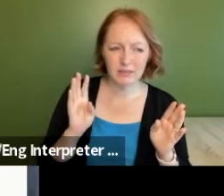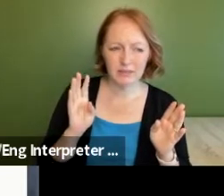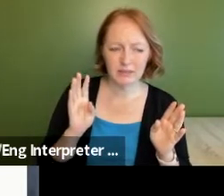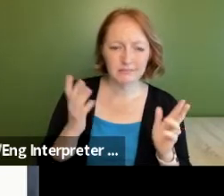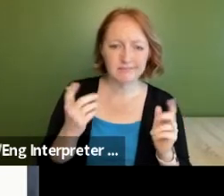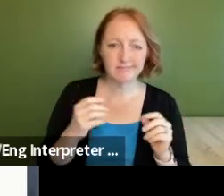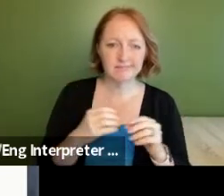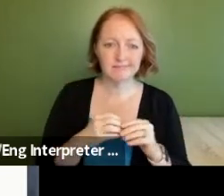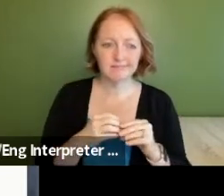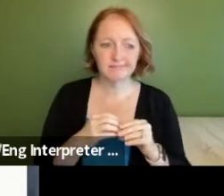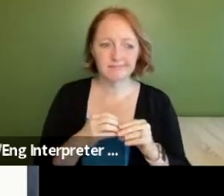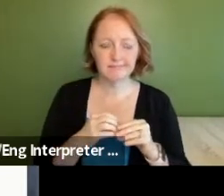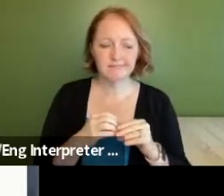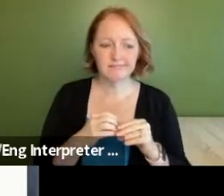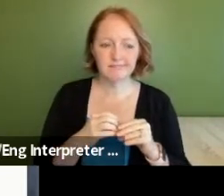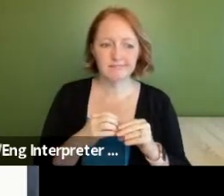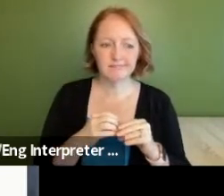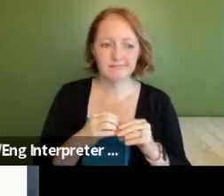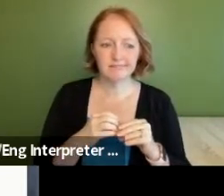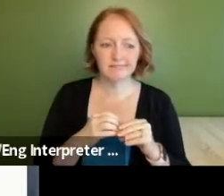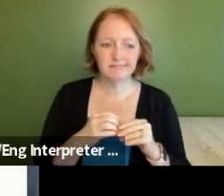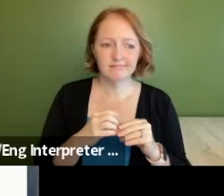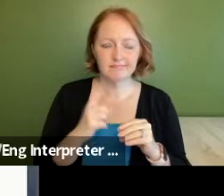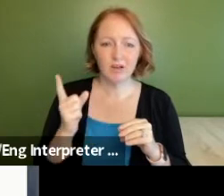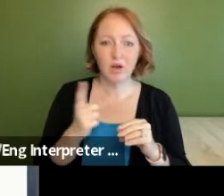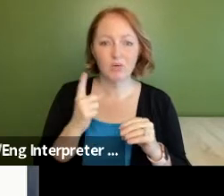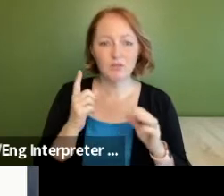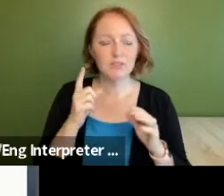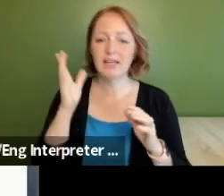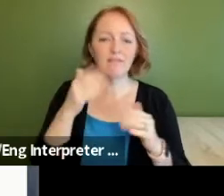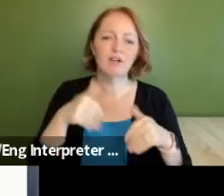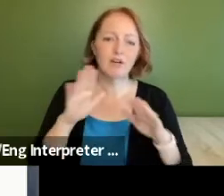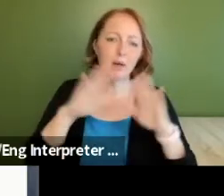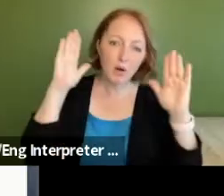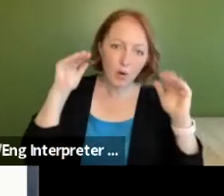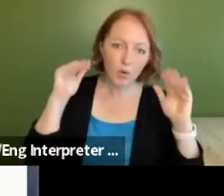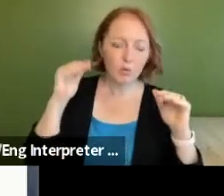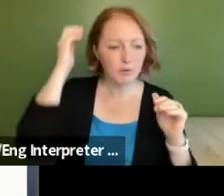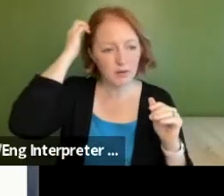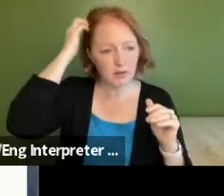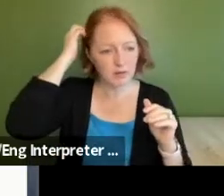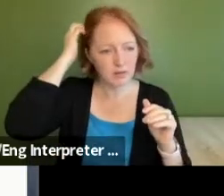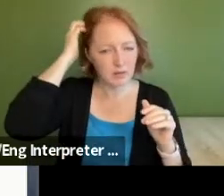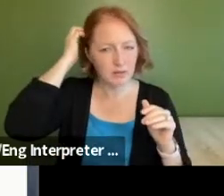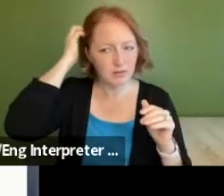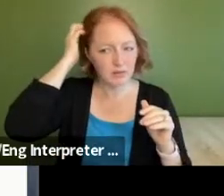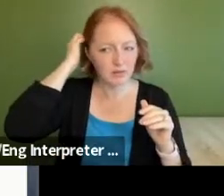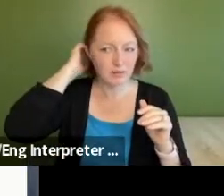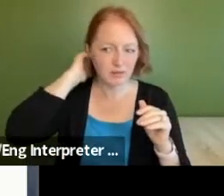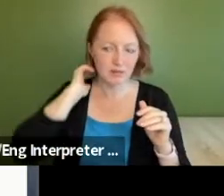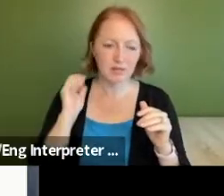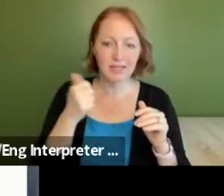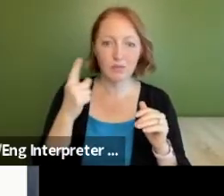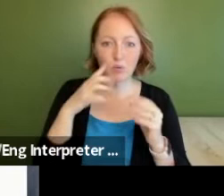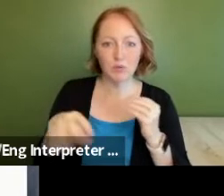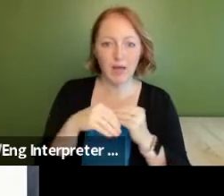it. Never give up. So always have hope for what you want. Never give up on it. Actually, can somebody say I want to add on? Does anybody want